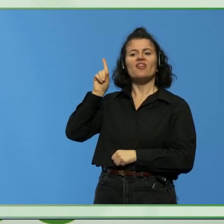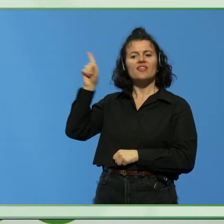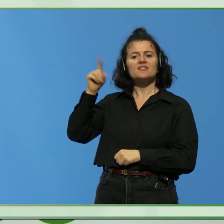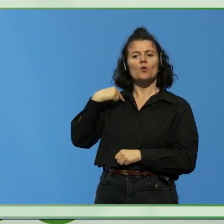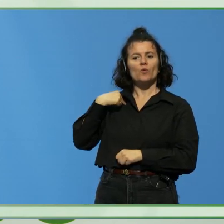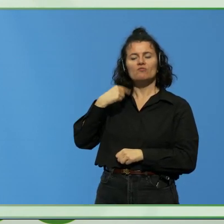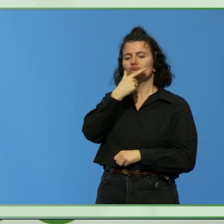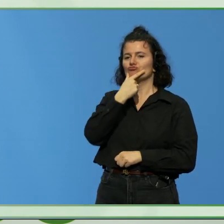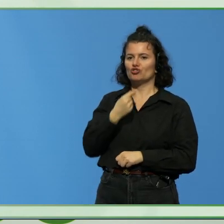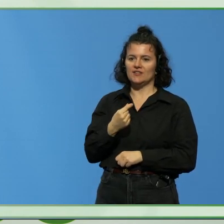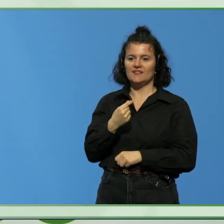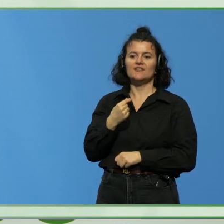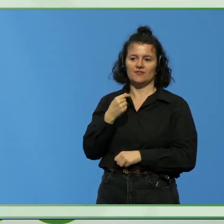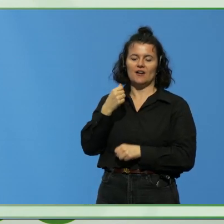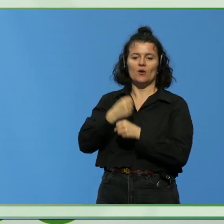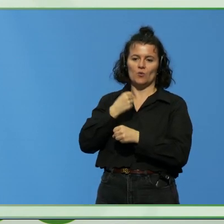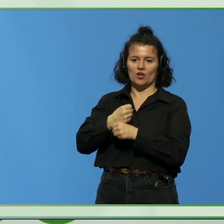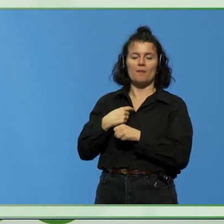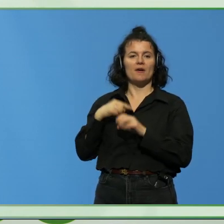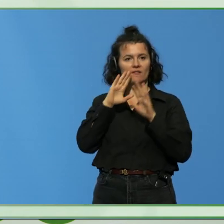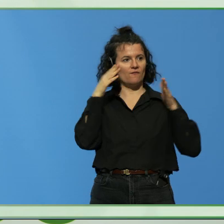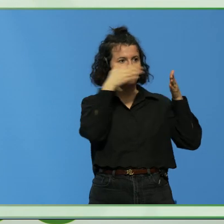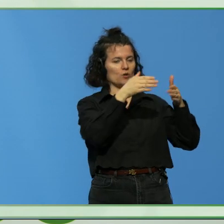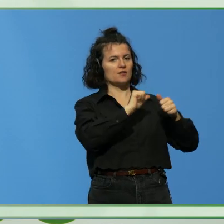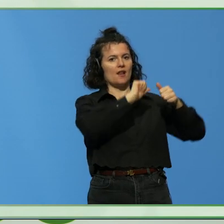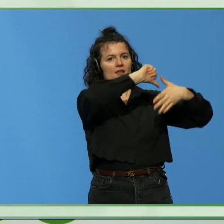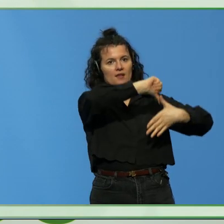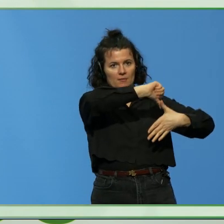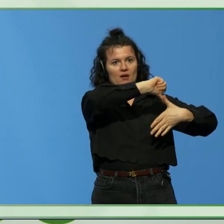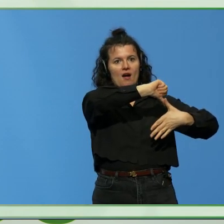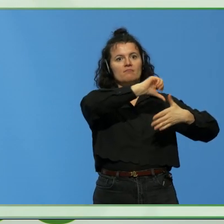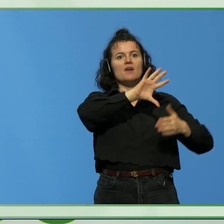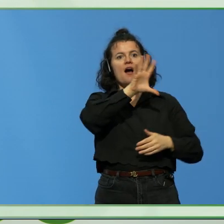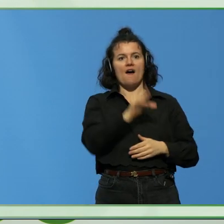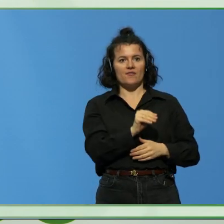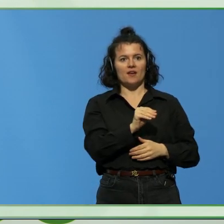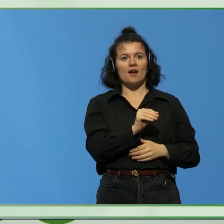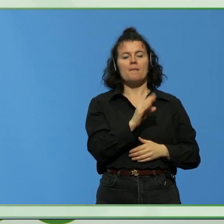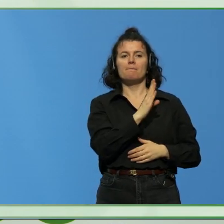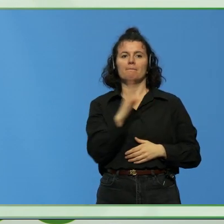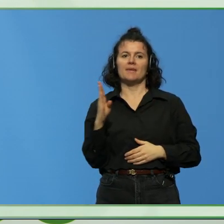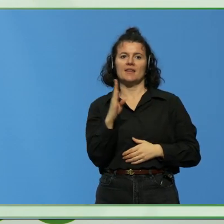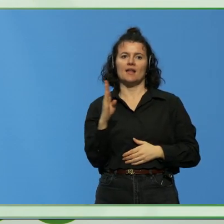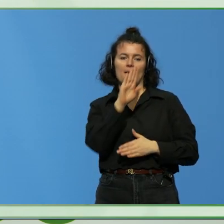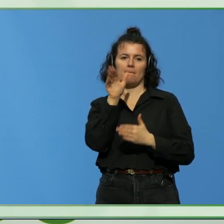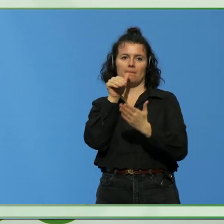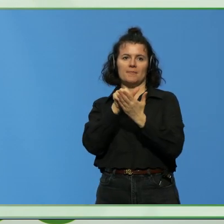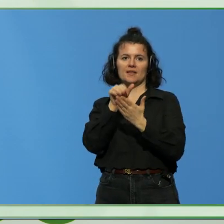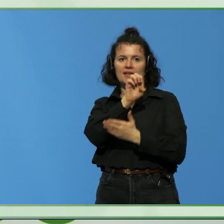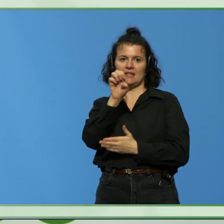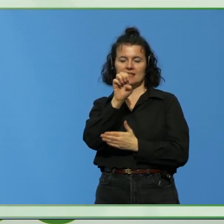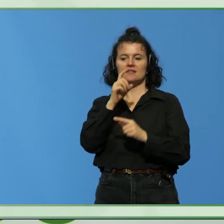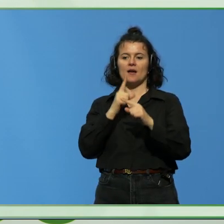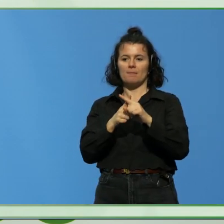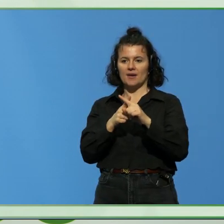mainly in emerging markets, this being Latin America, Africa, Middle East, and Asia, which I will talk in a bit about.